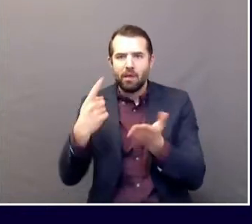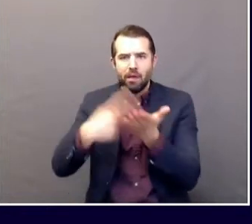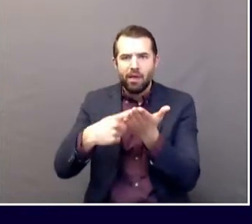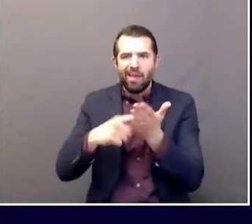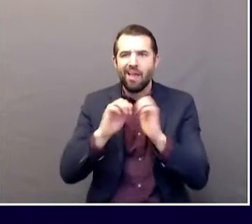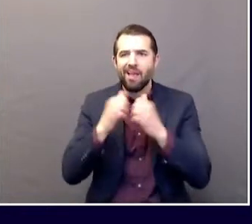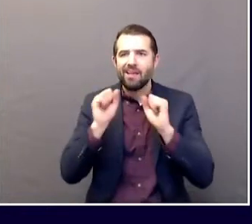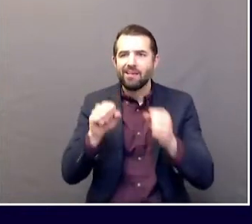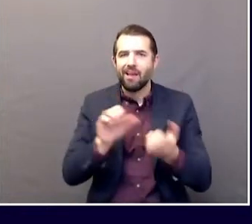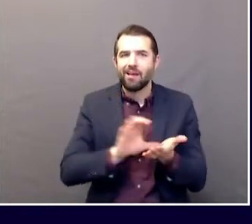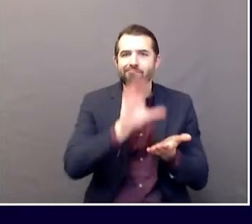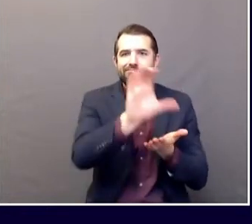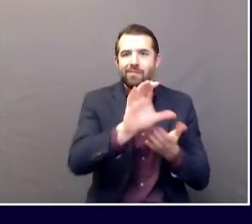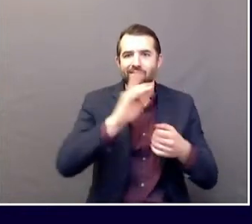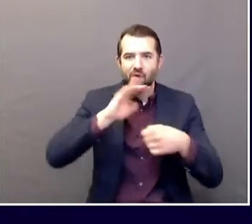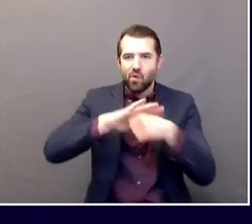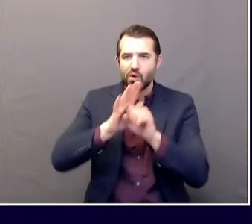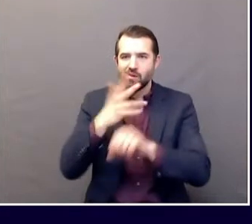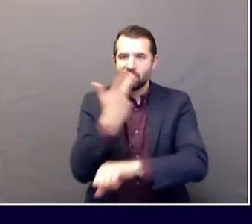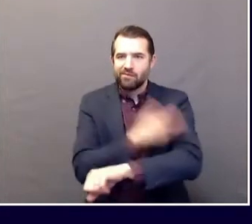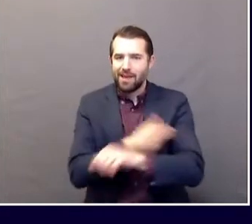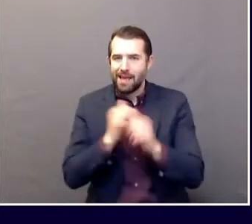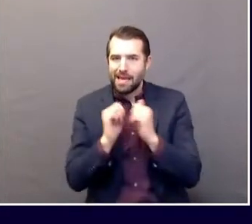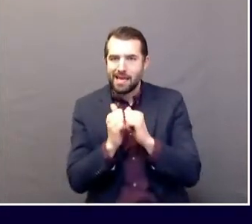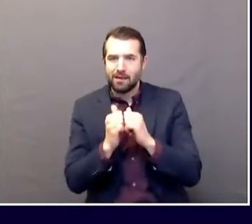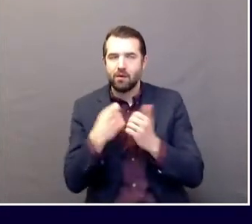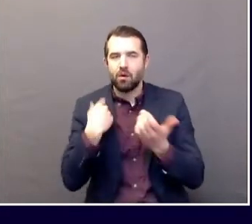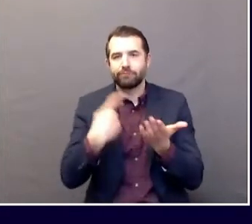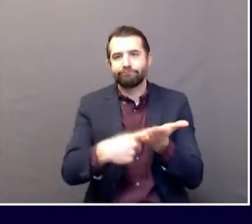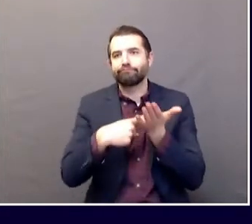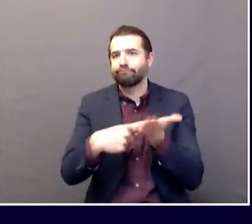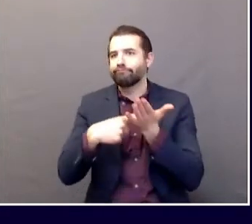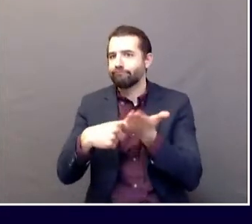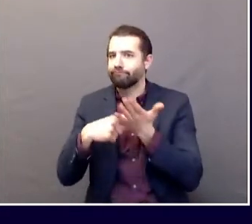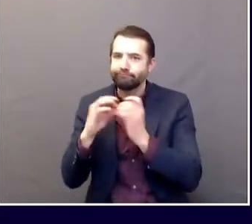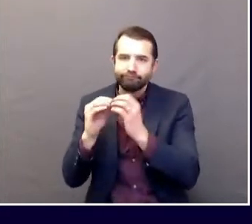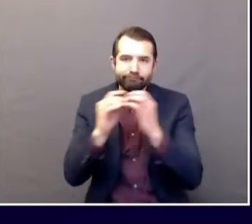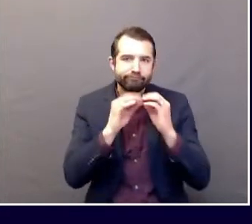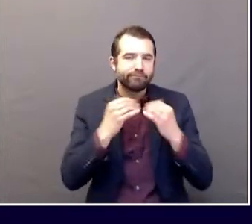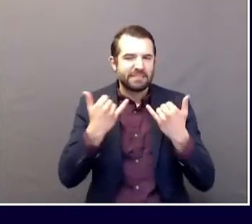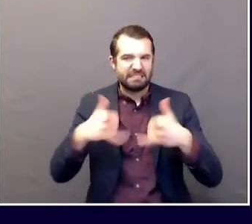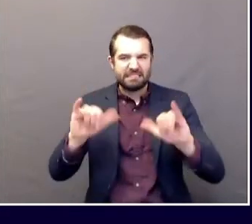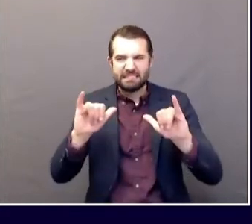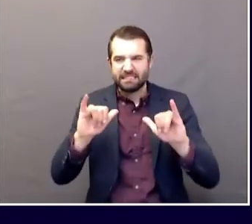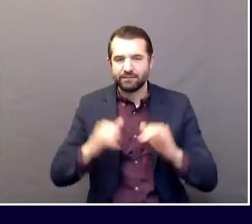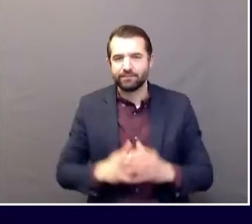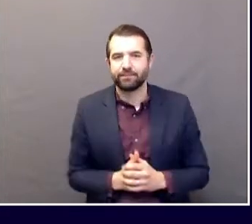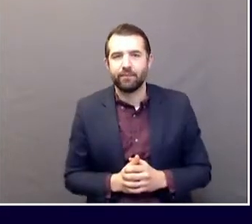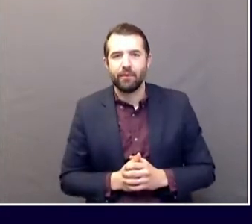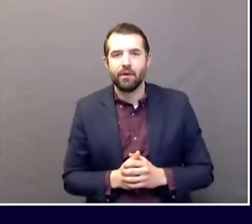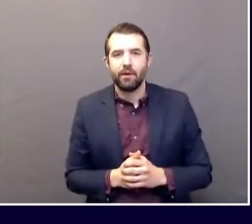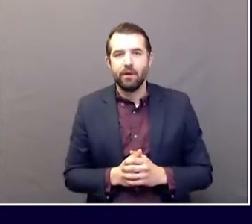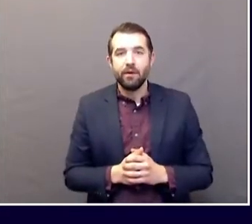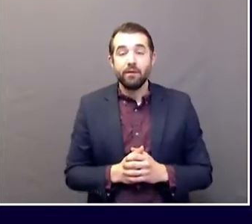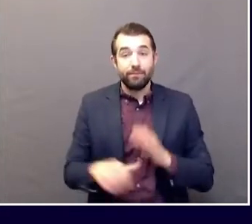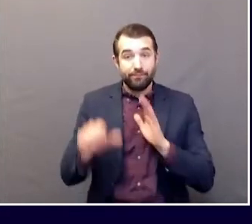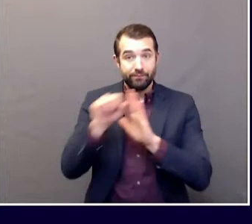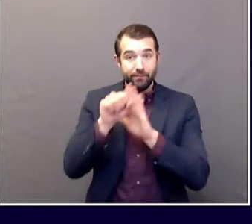There aren't any final plans, and we also know that on top of our work with them, the federal government is separately